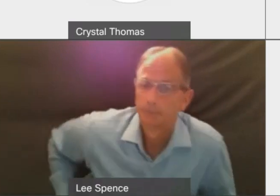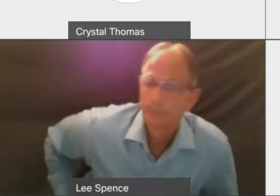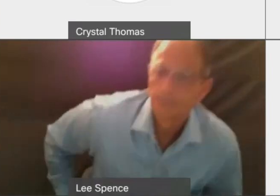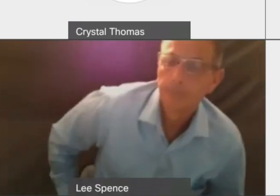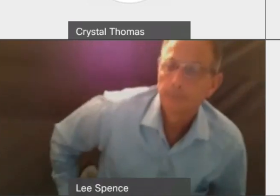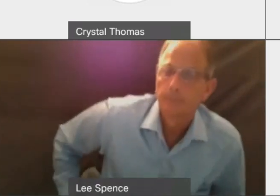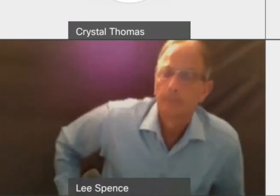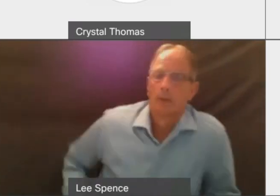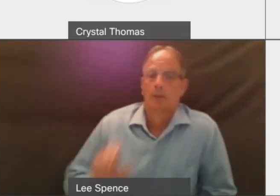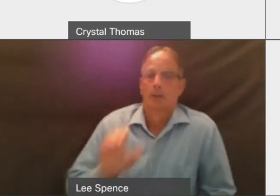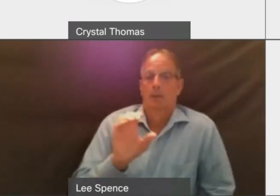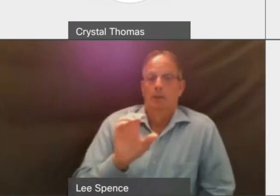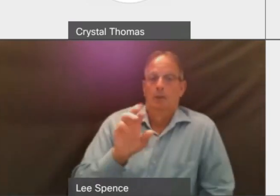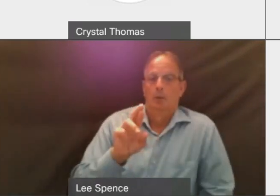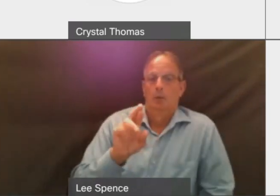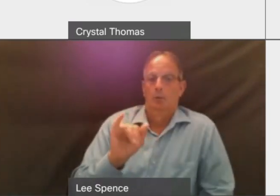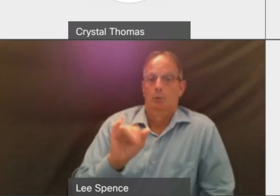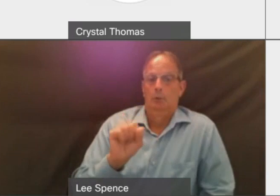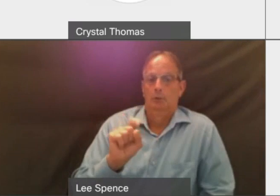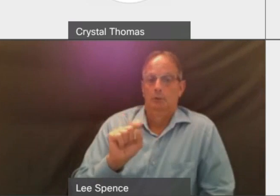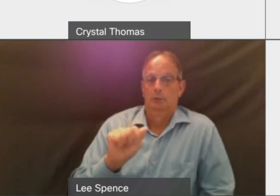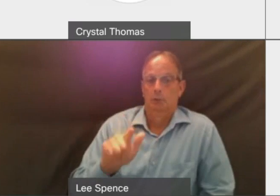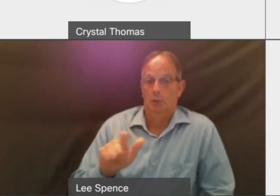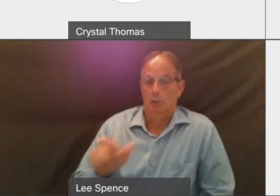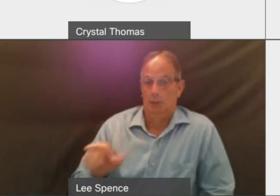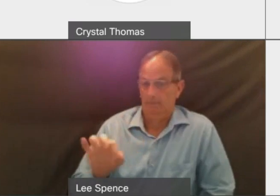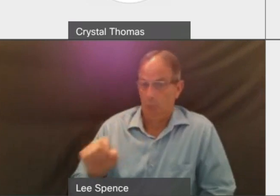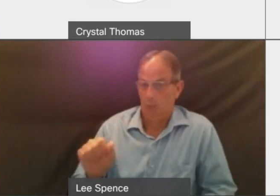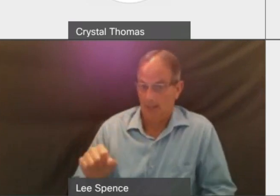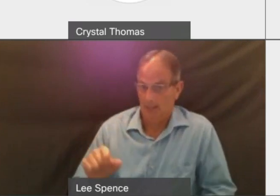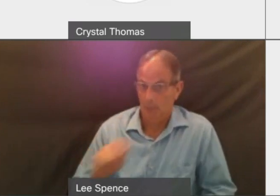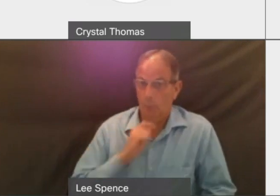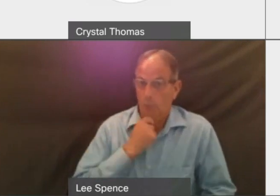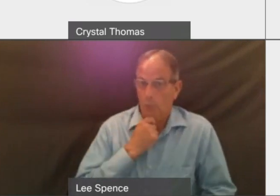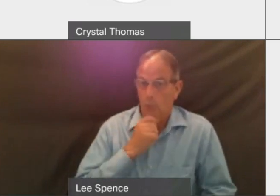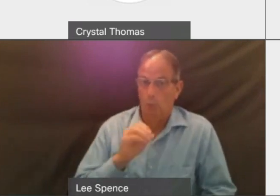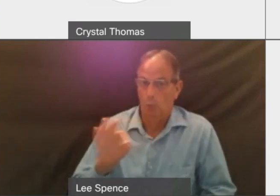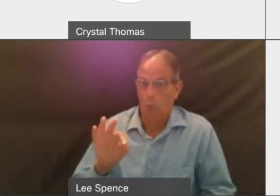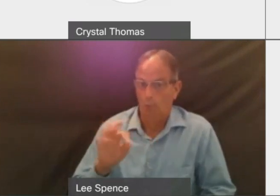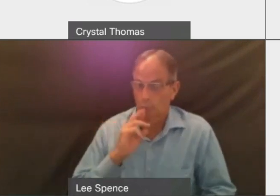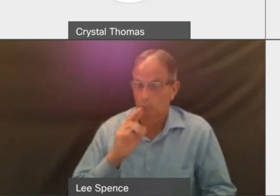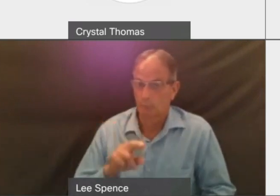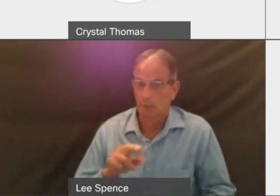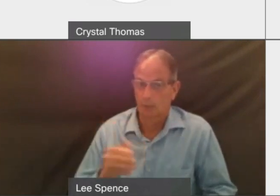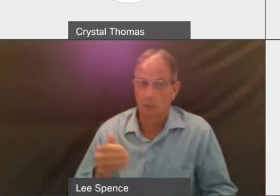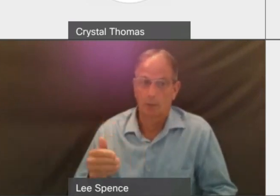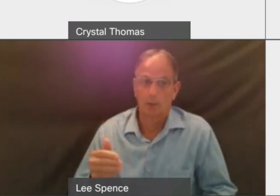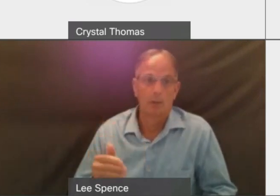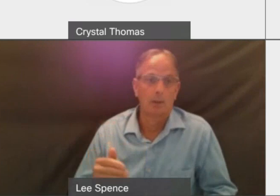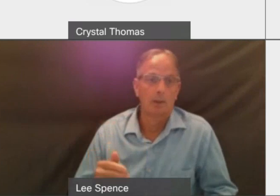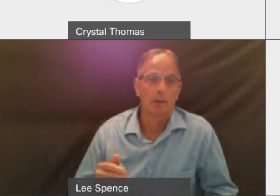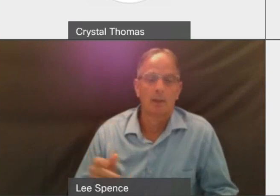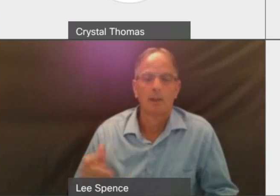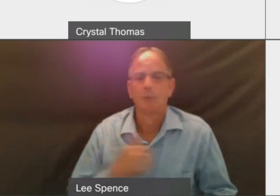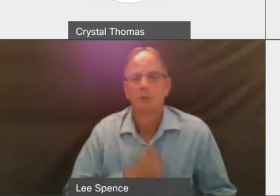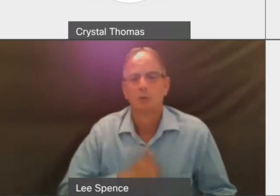Crystal, if you are able to unmute and respond. I'm sorry, can you repeat the